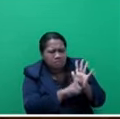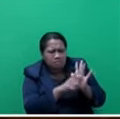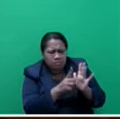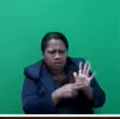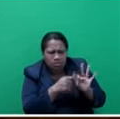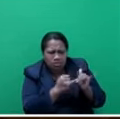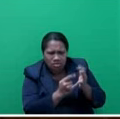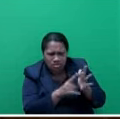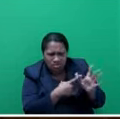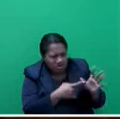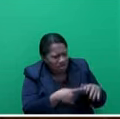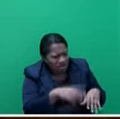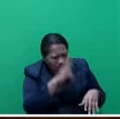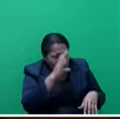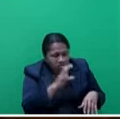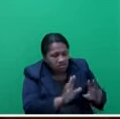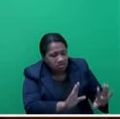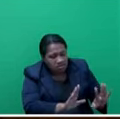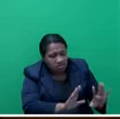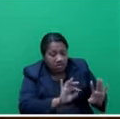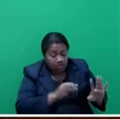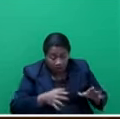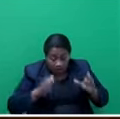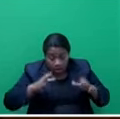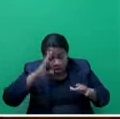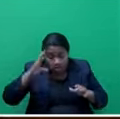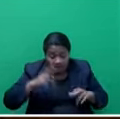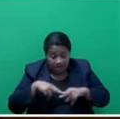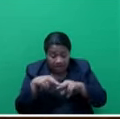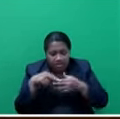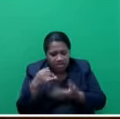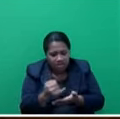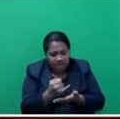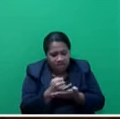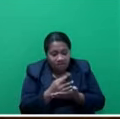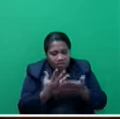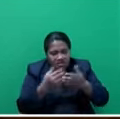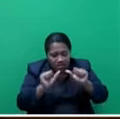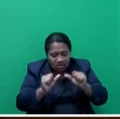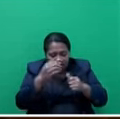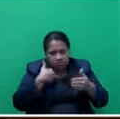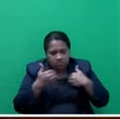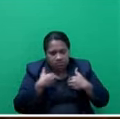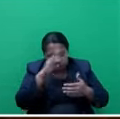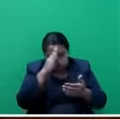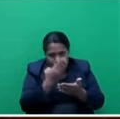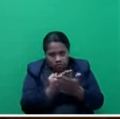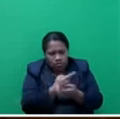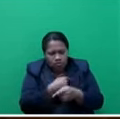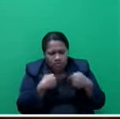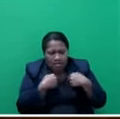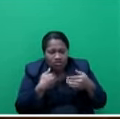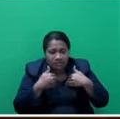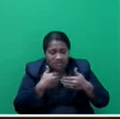Speaker, of course, Fiji is invested in the success of USP students. We are the university's largest